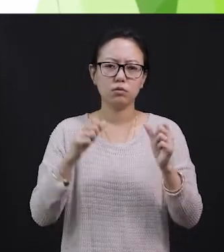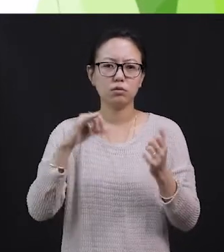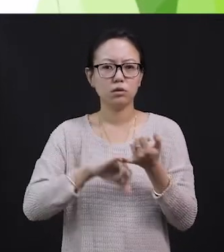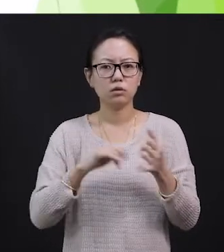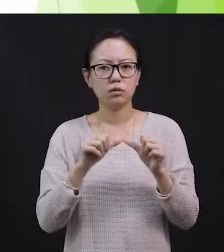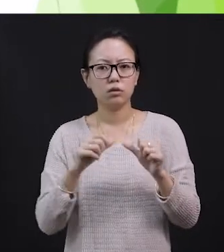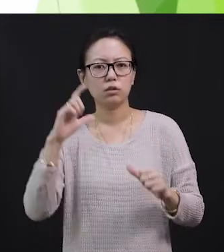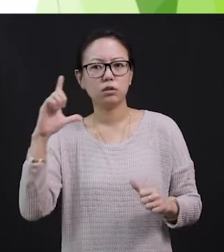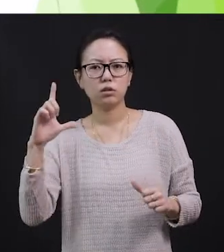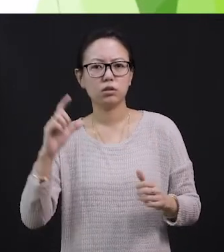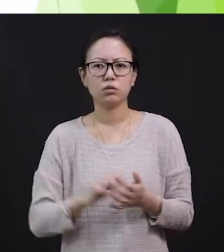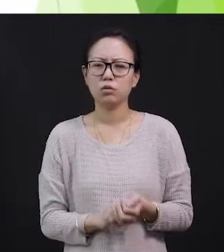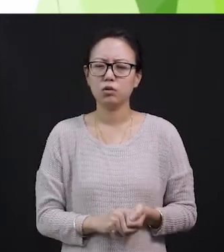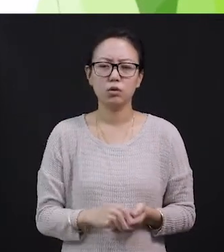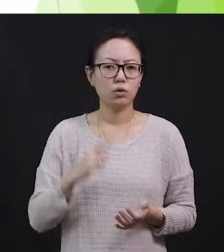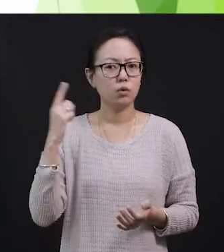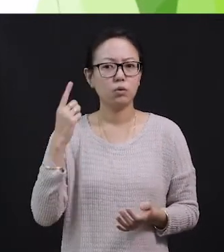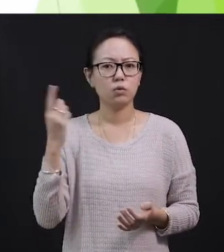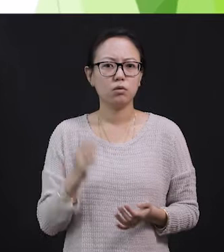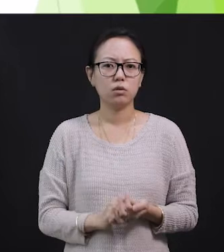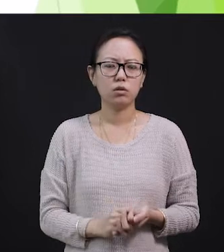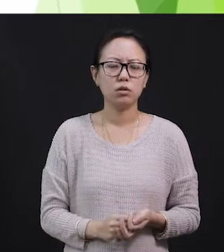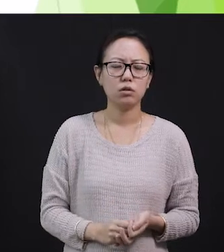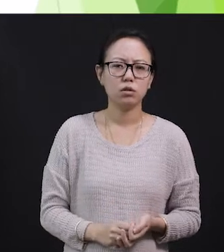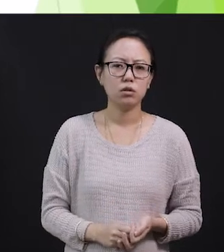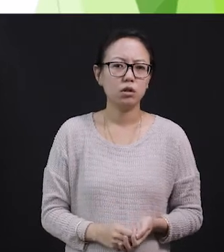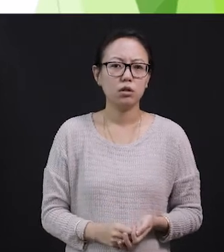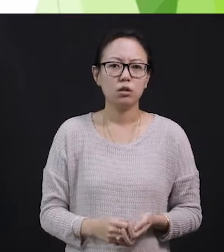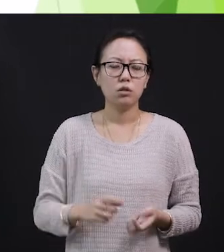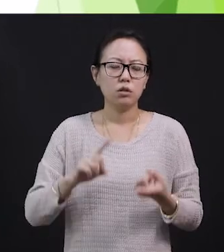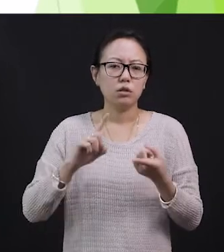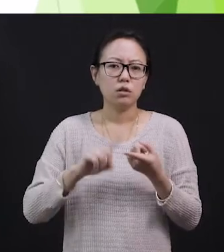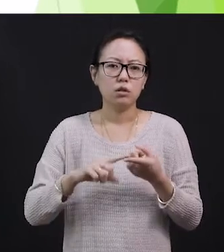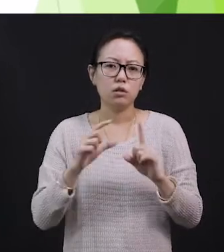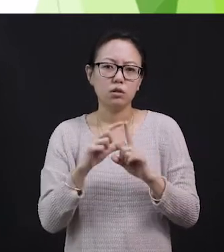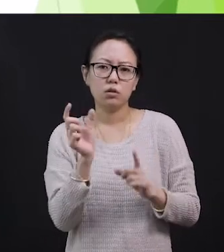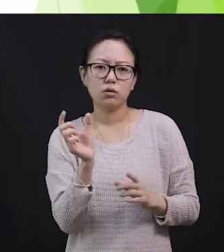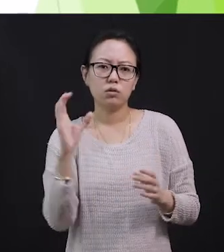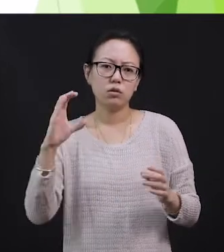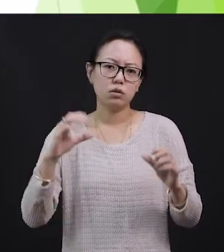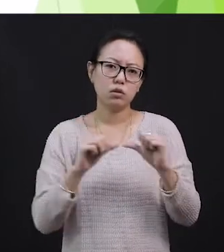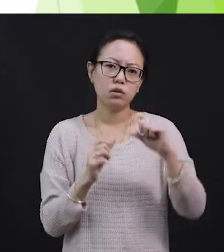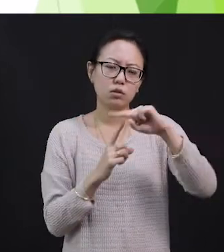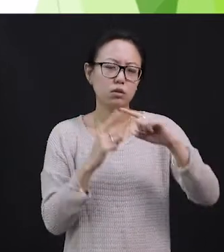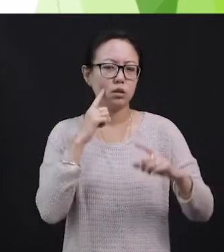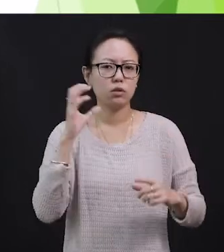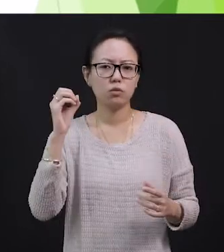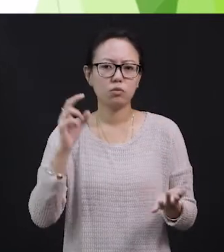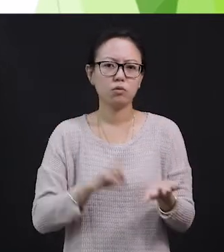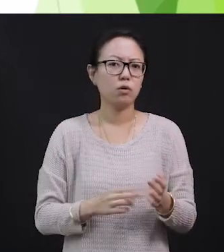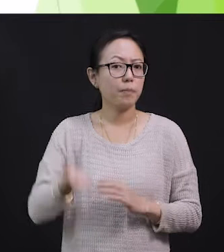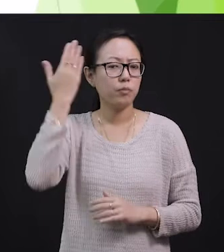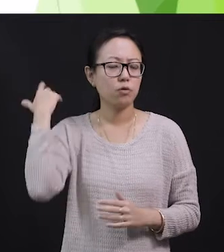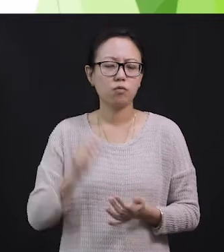boys, and that too rich boys having the education. So that is why the need for education and social reforms was